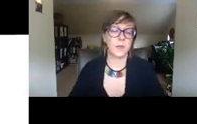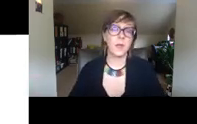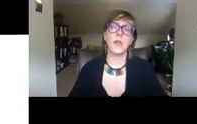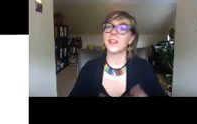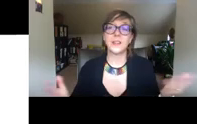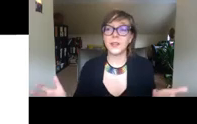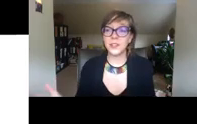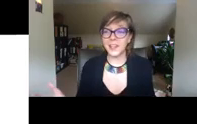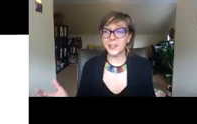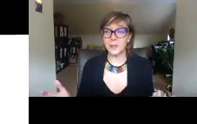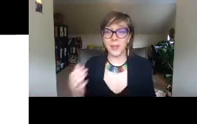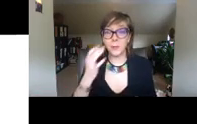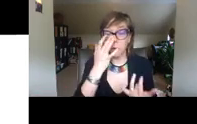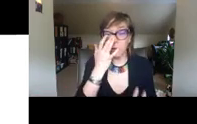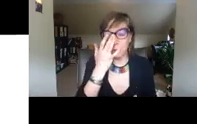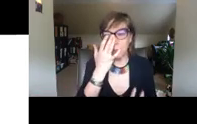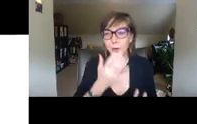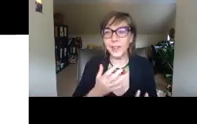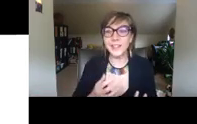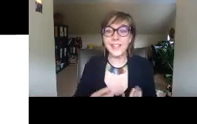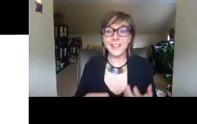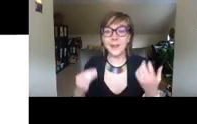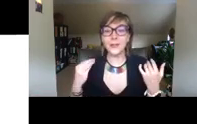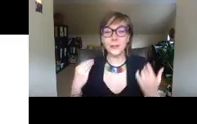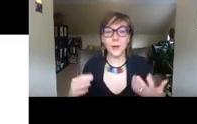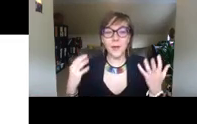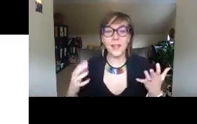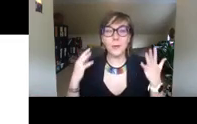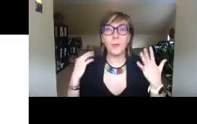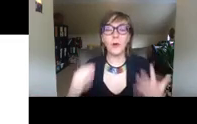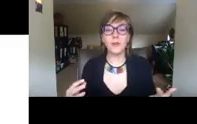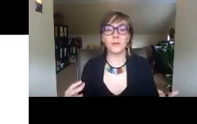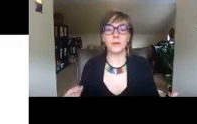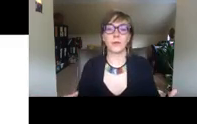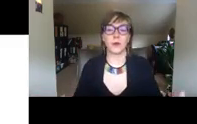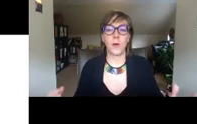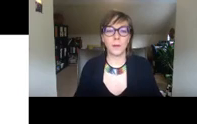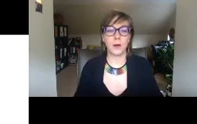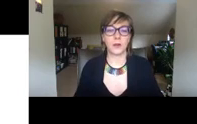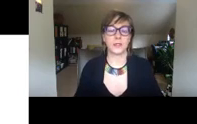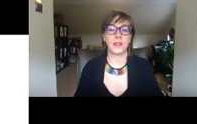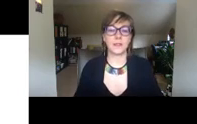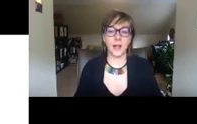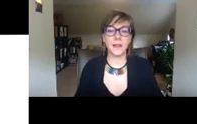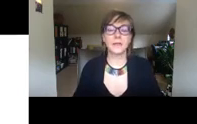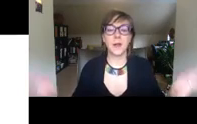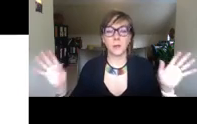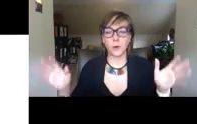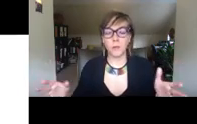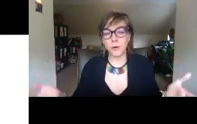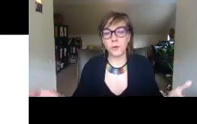variety. Continuing education, right? What has been working is that there are so many wonderful webinars and